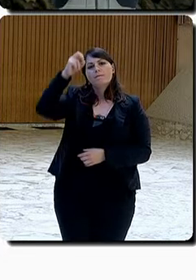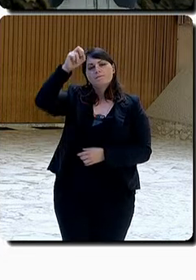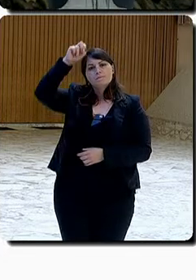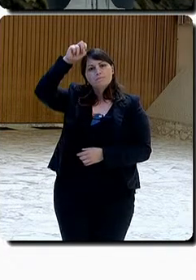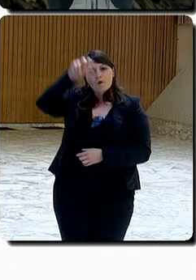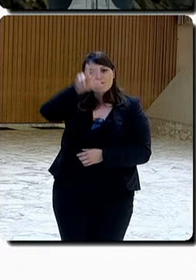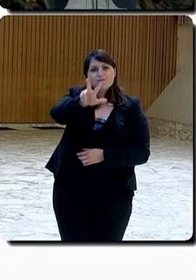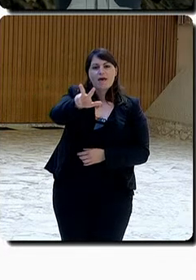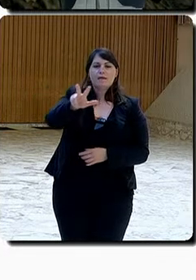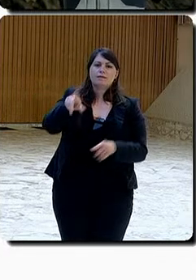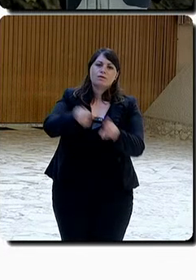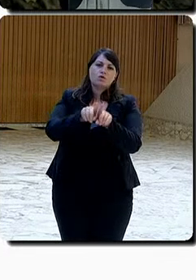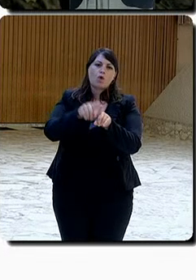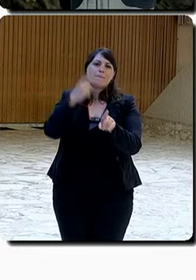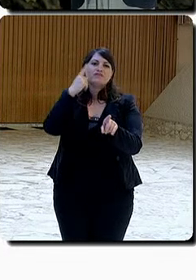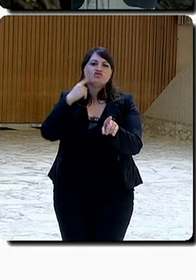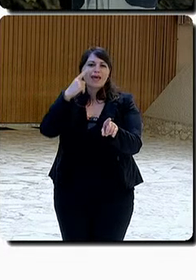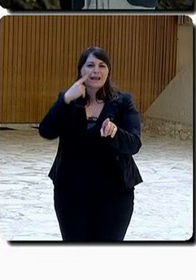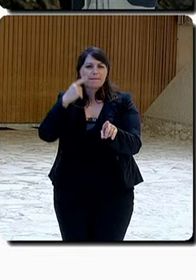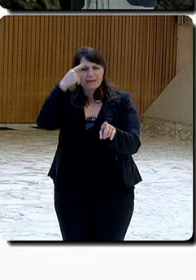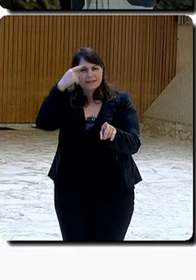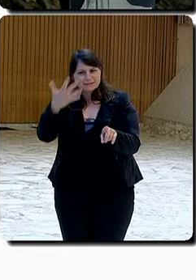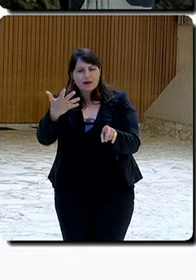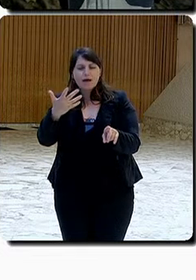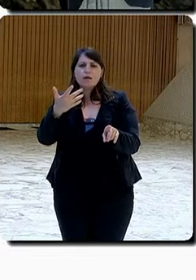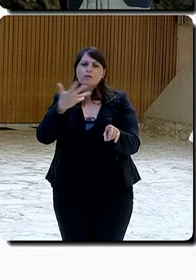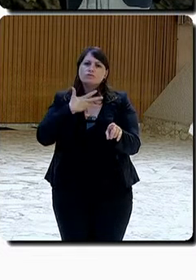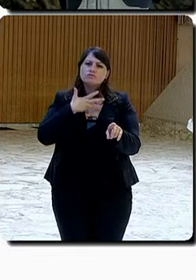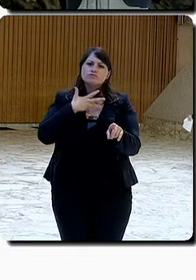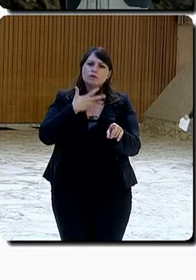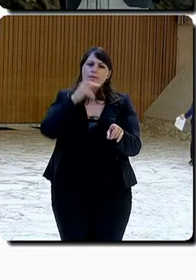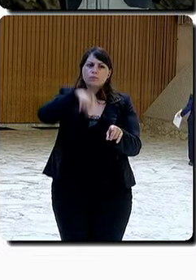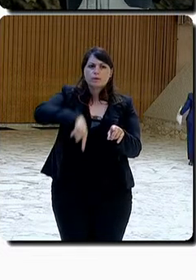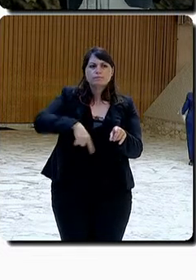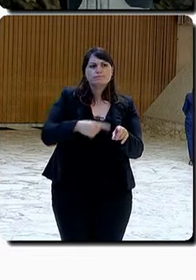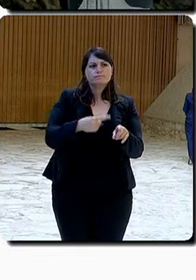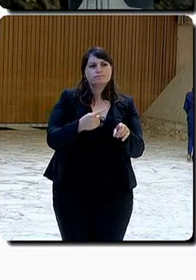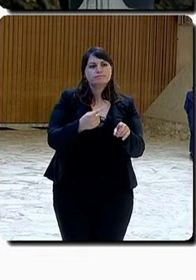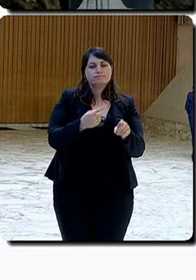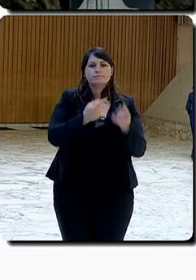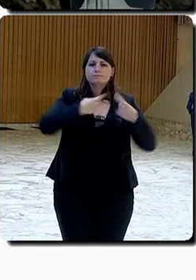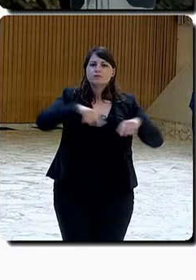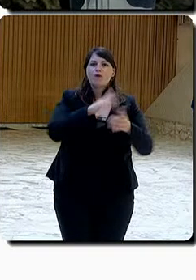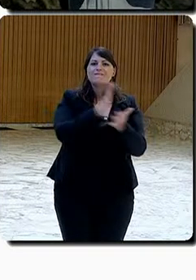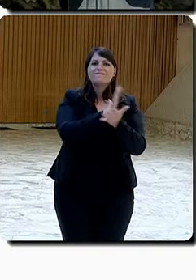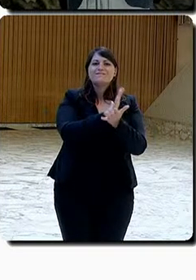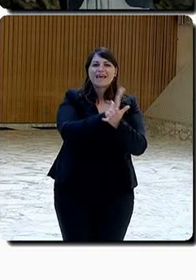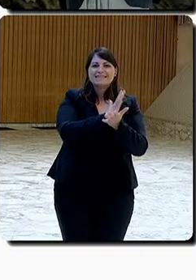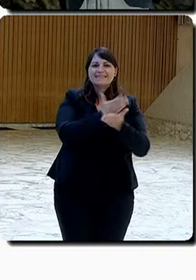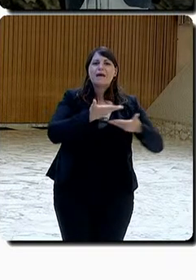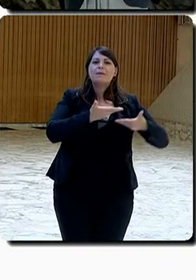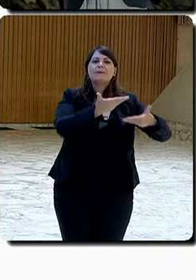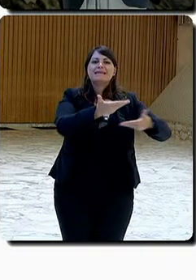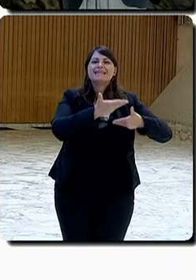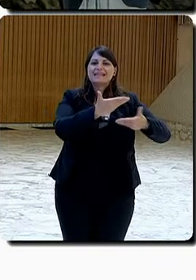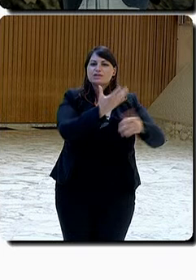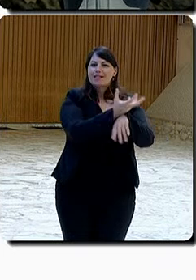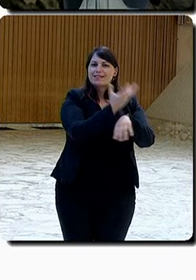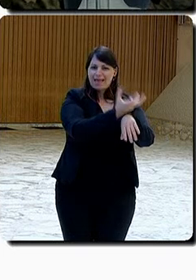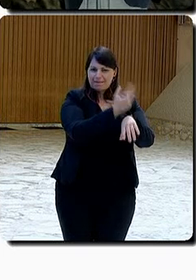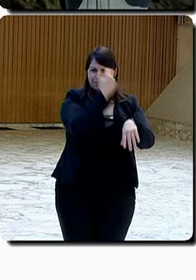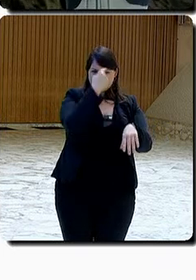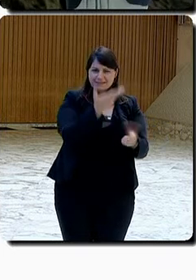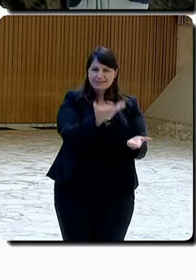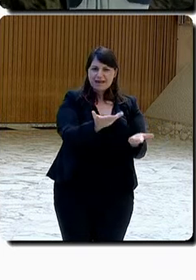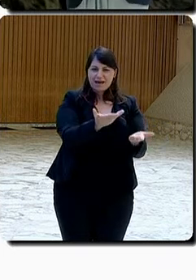story, it's in Luke 2. We mark as the Feast of the Presentation on February 2nd. Simon is not given an age, but we learn he's a